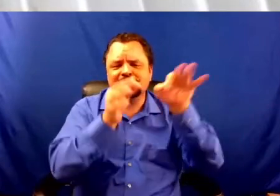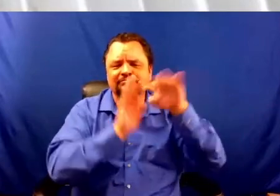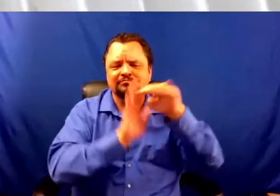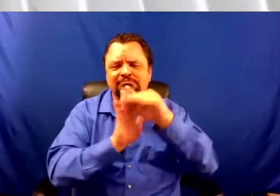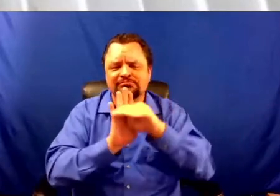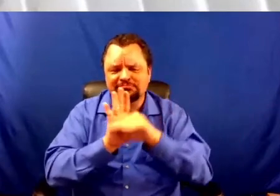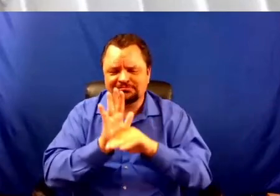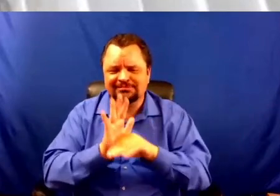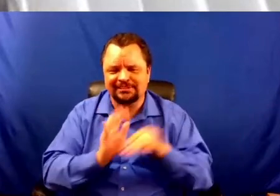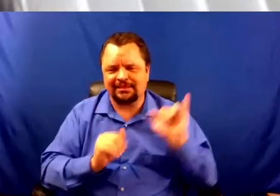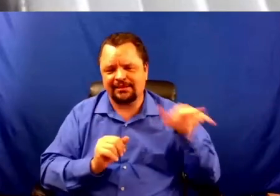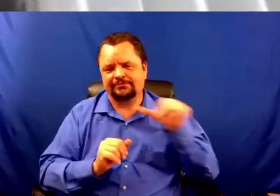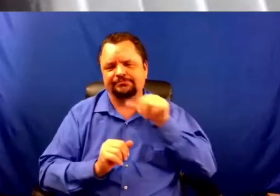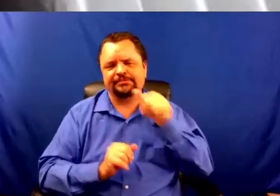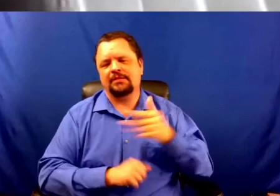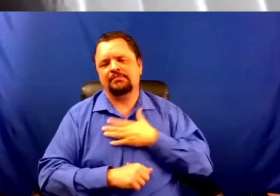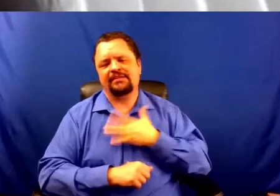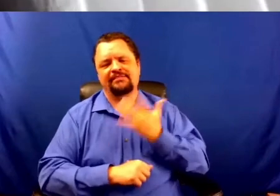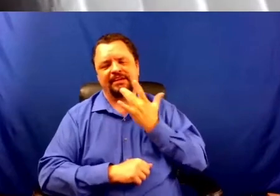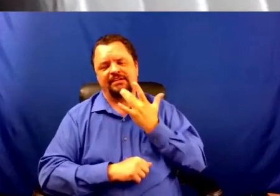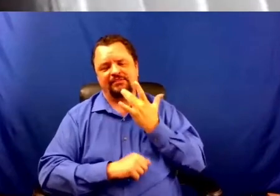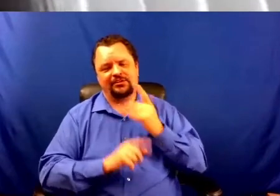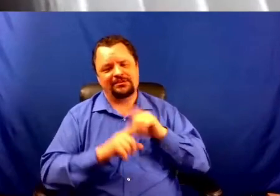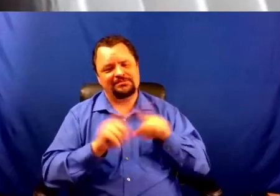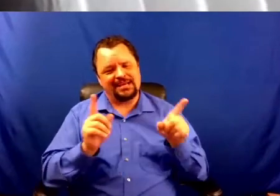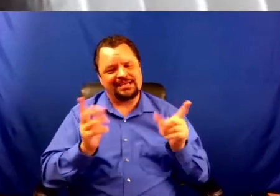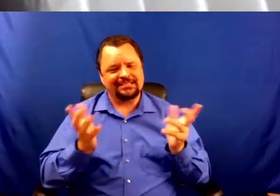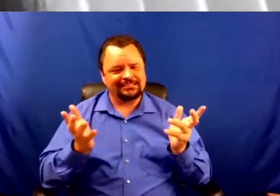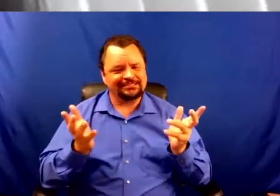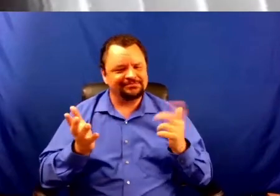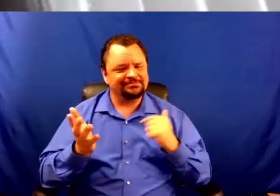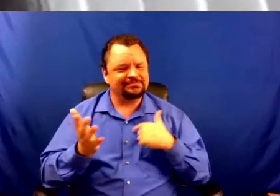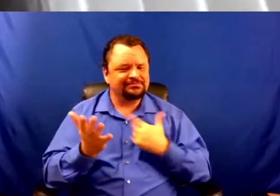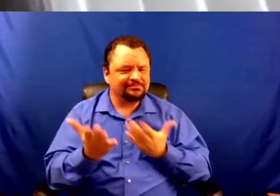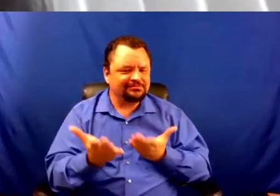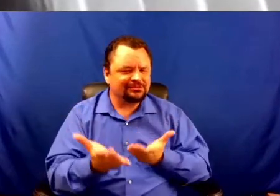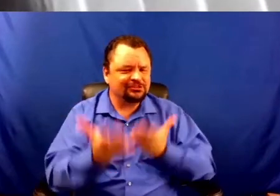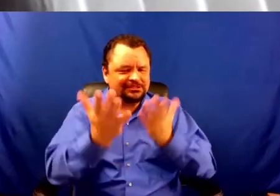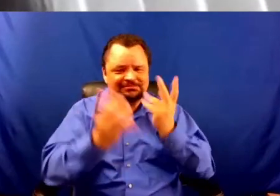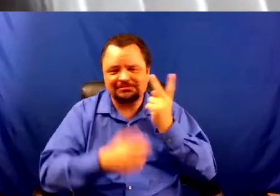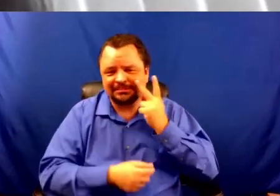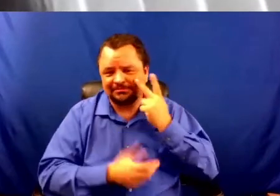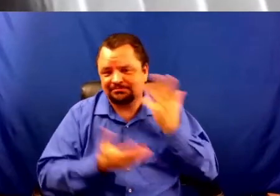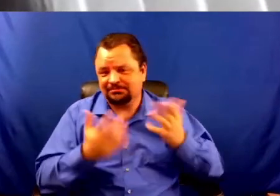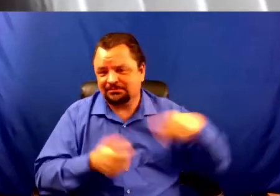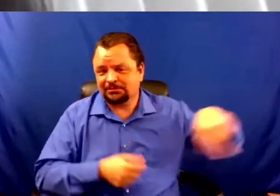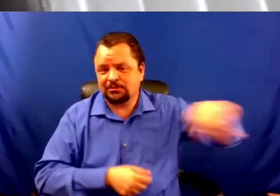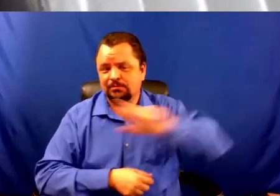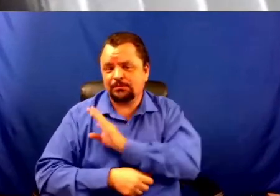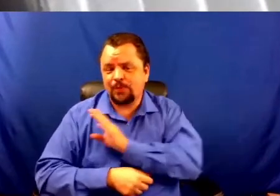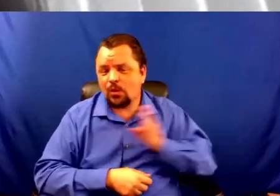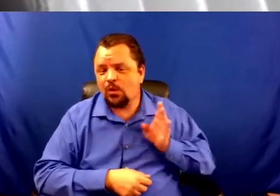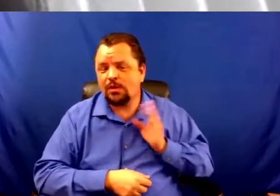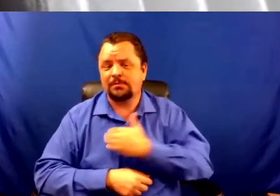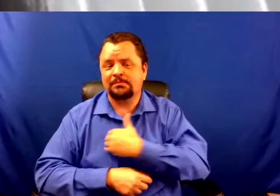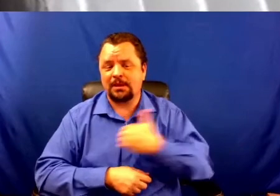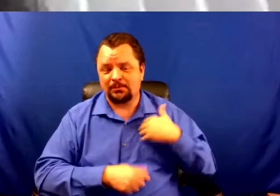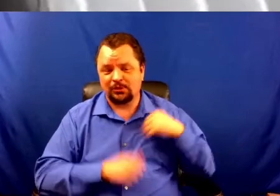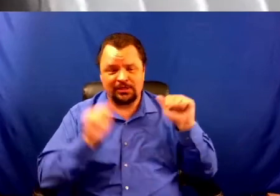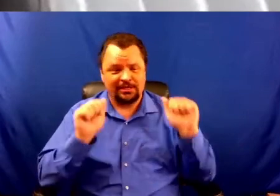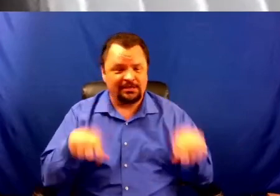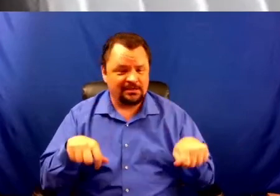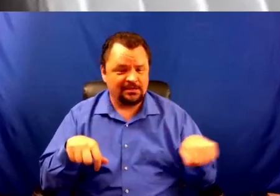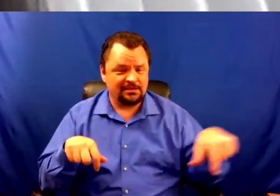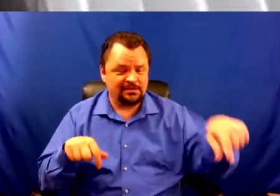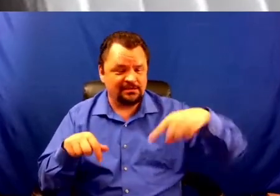recommendation would be to see if the board members would be able to hang in there for an additional 30 minutes till 11